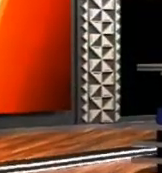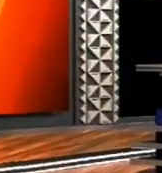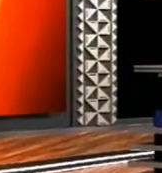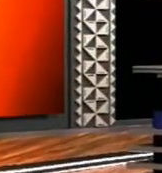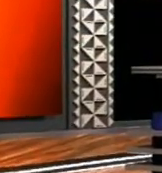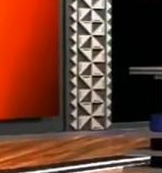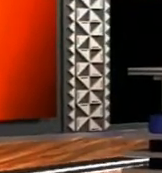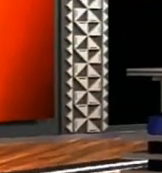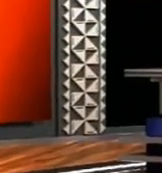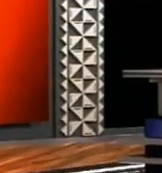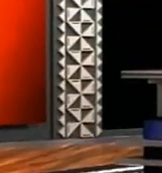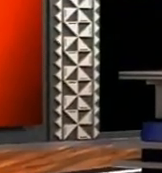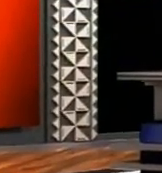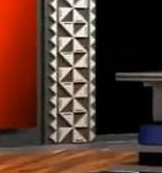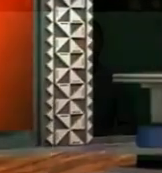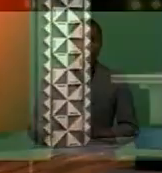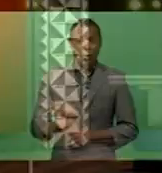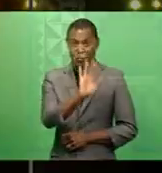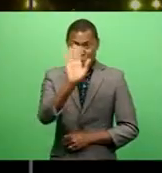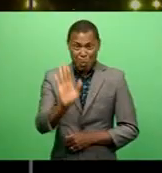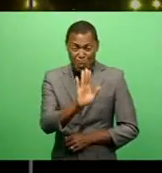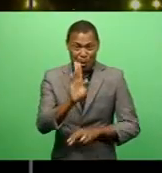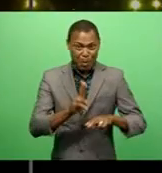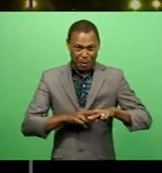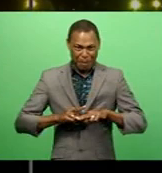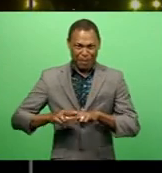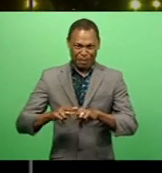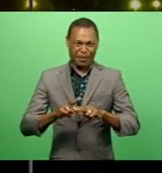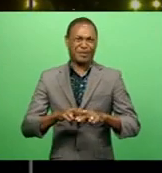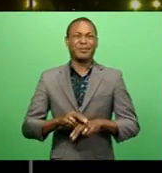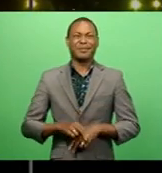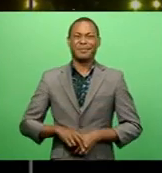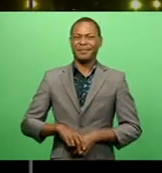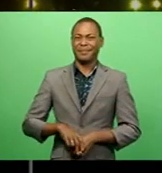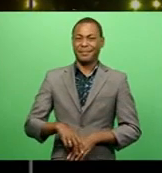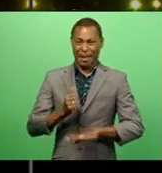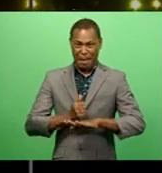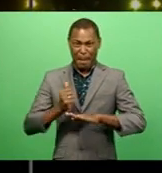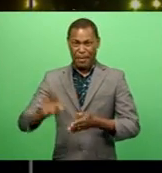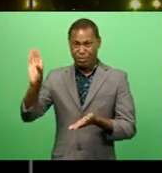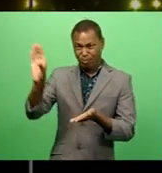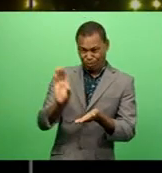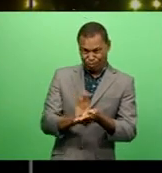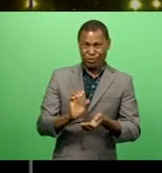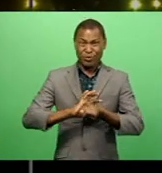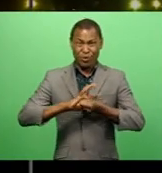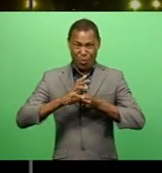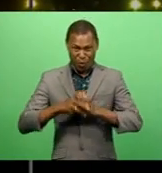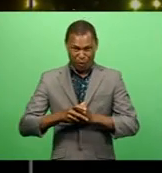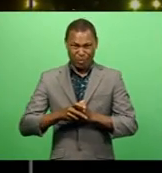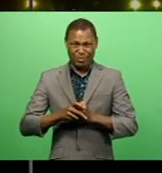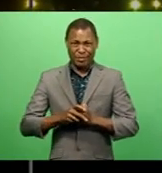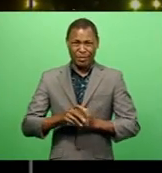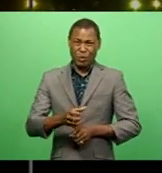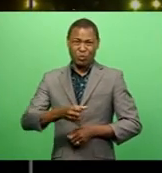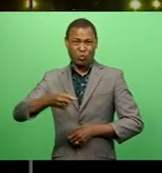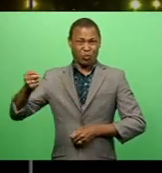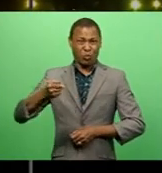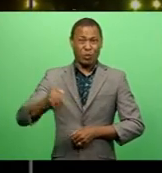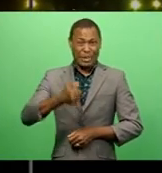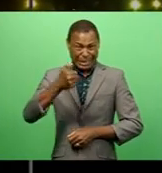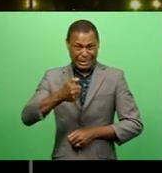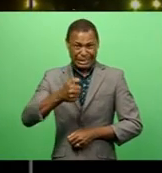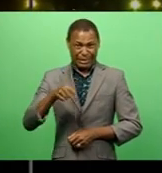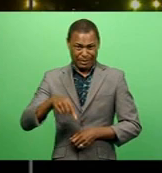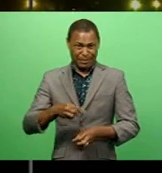Nunn. Villamina, Fiji. State-funded COVID-19 unemployment benefits, which were to end on the 16th, have been